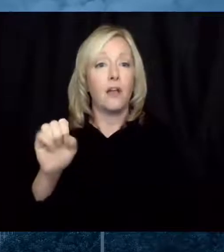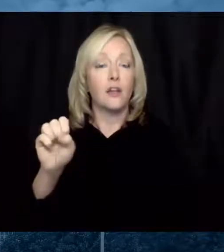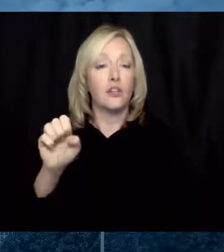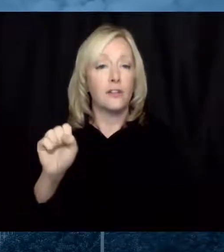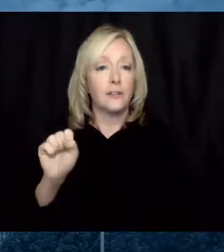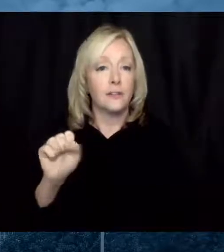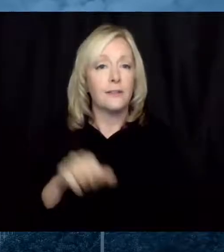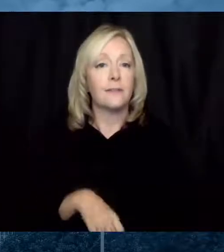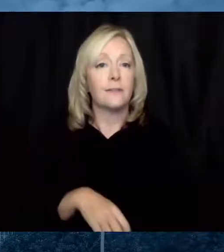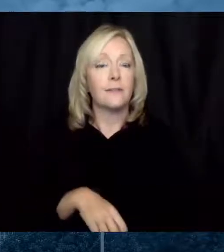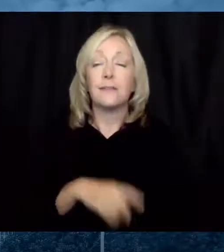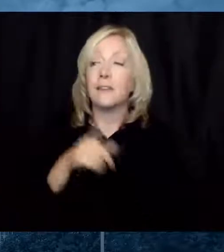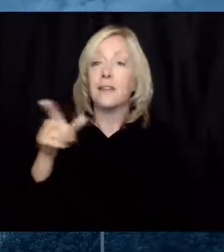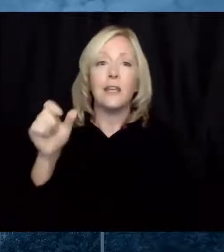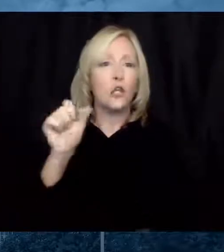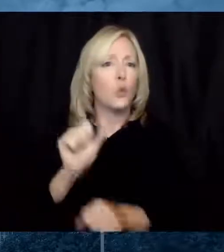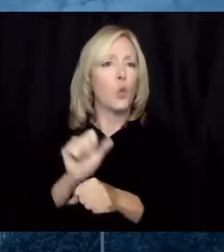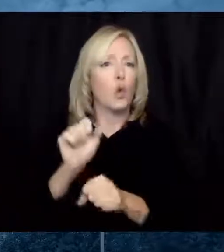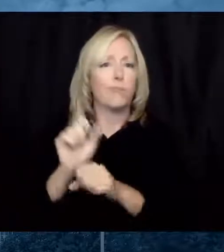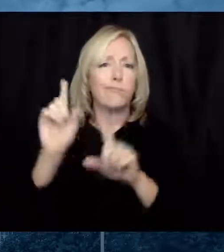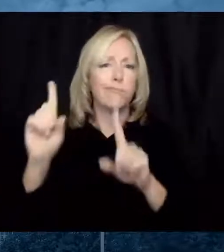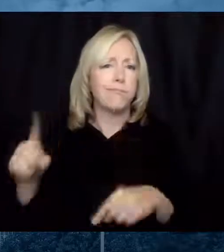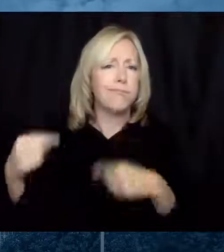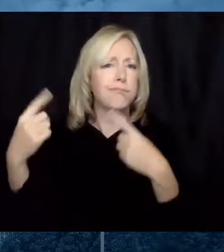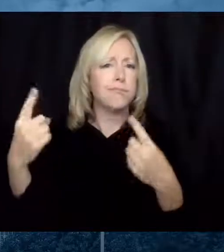has worked from day one on